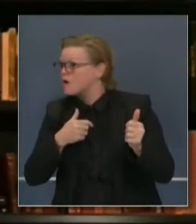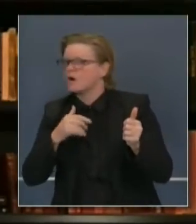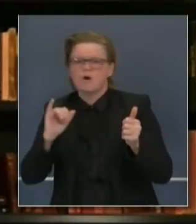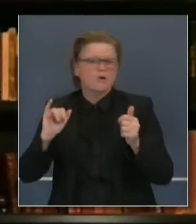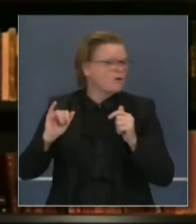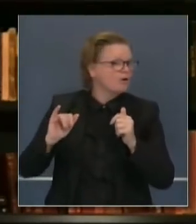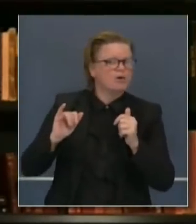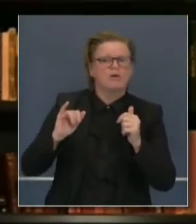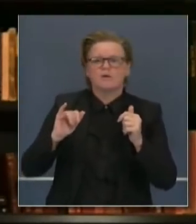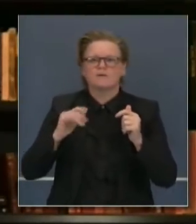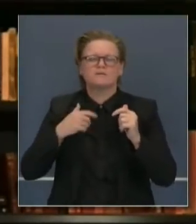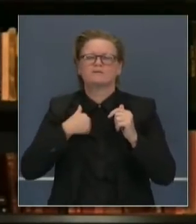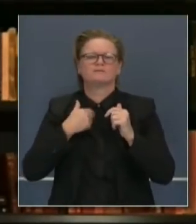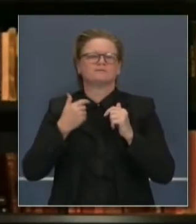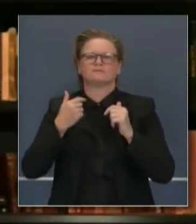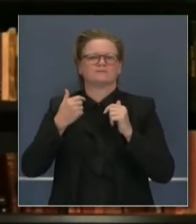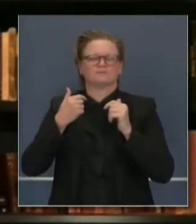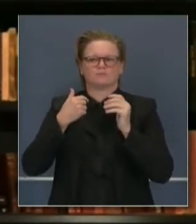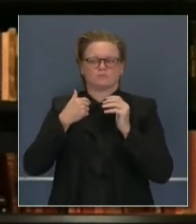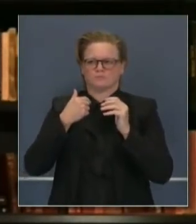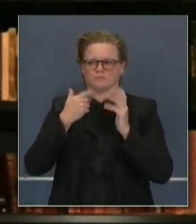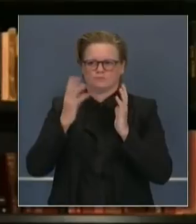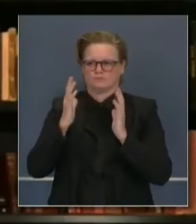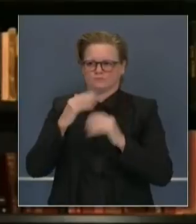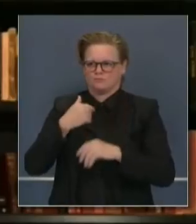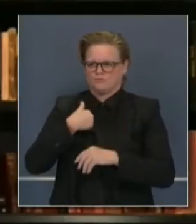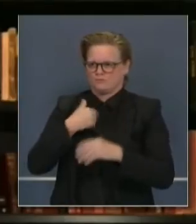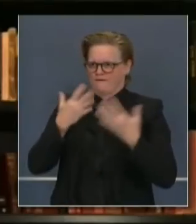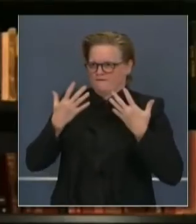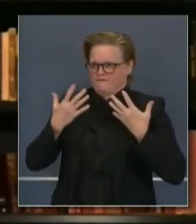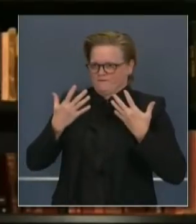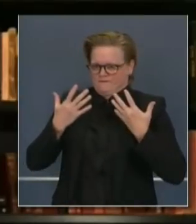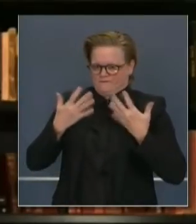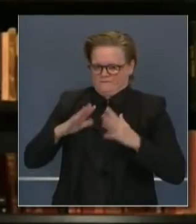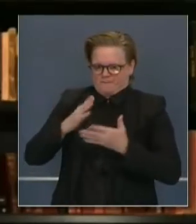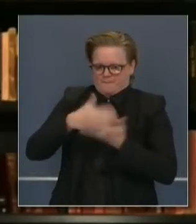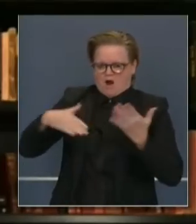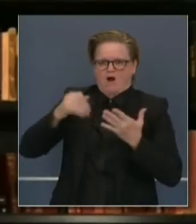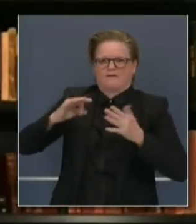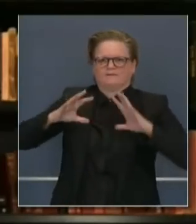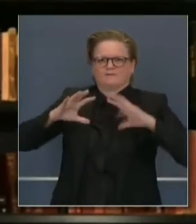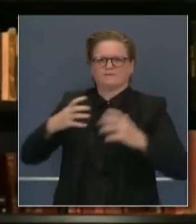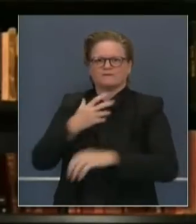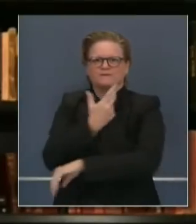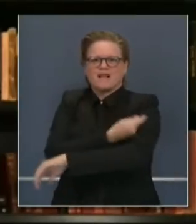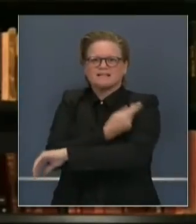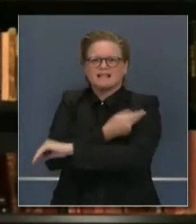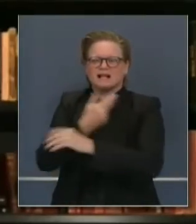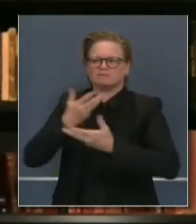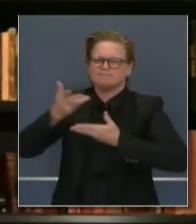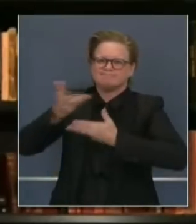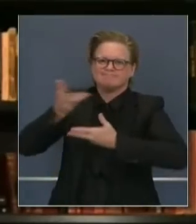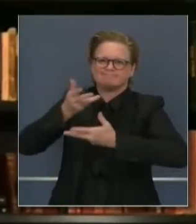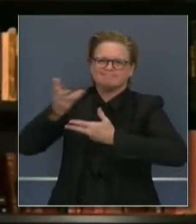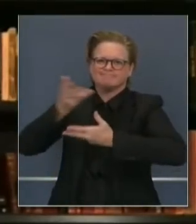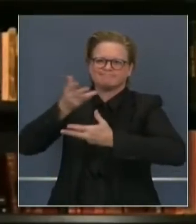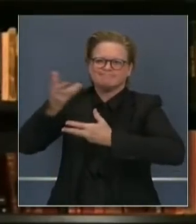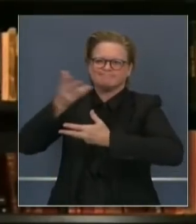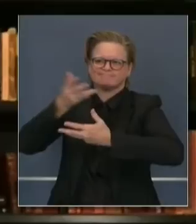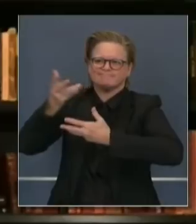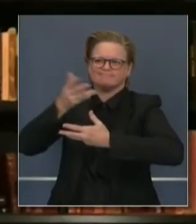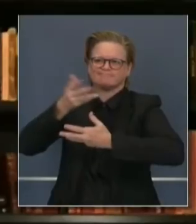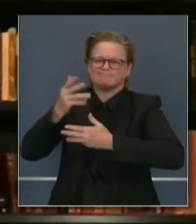will materialize. We have been part of this vaccine conversation as long or longer than almost any other state